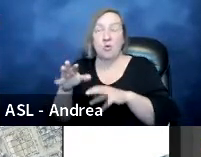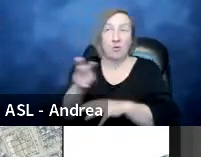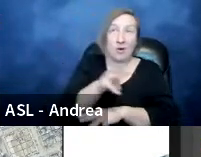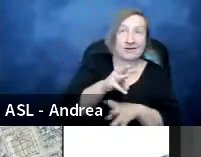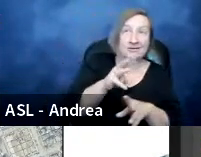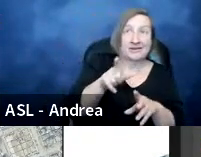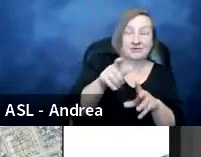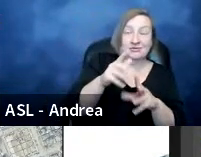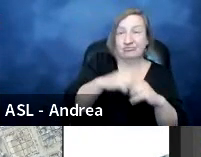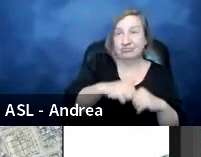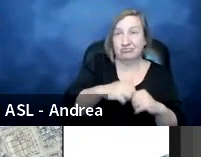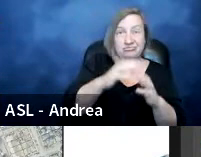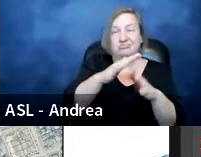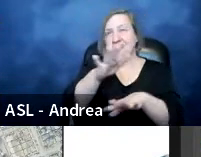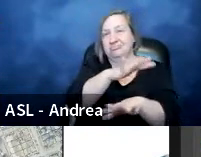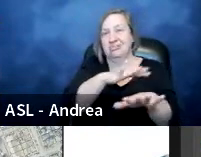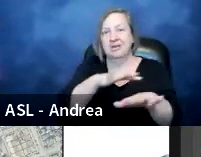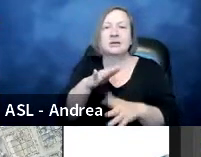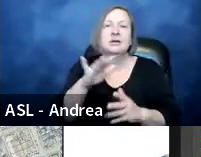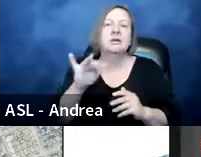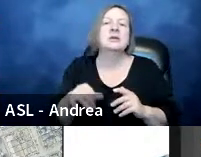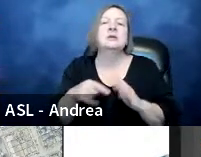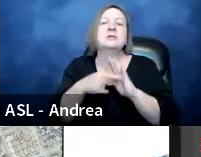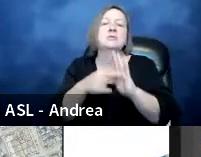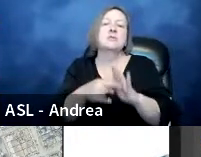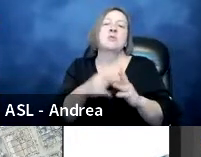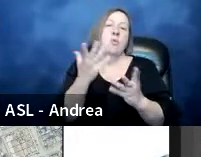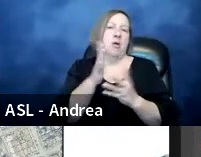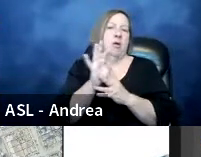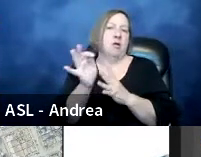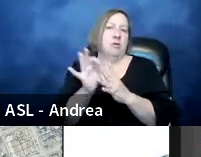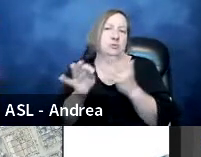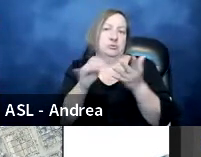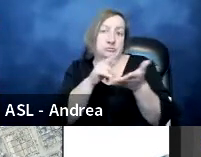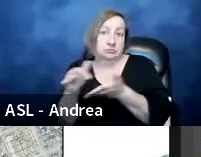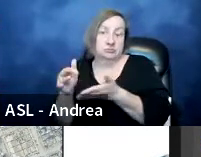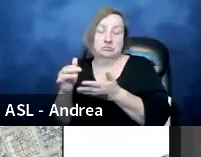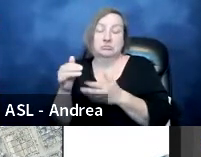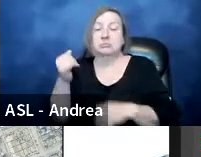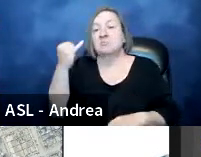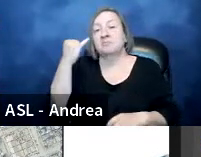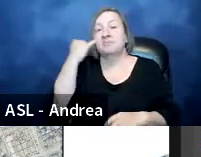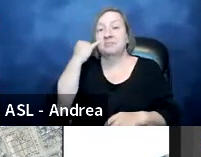is the options being studied, whether we have